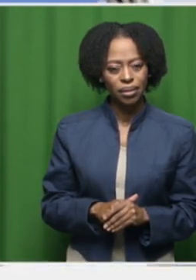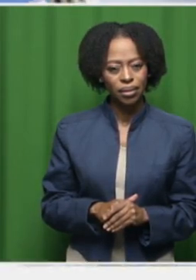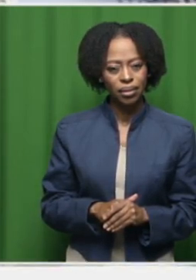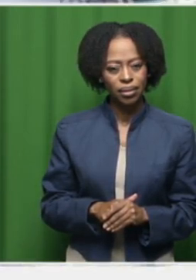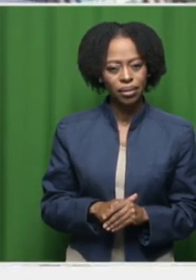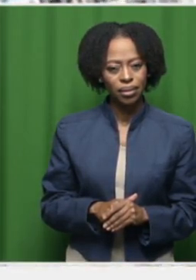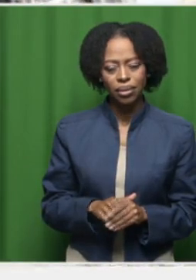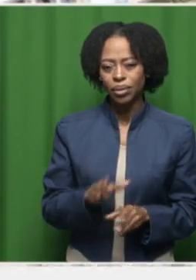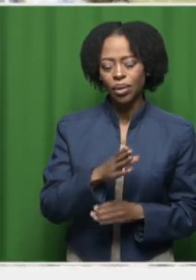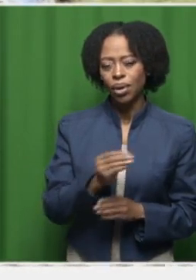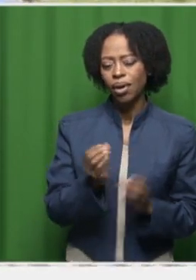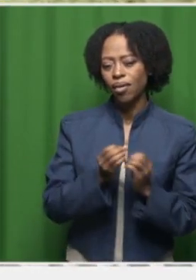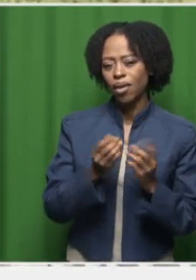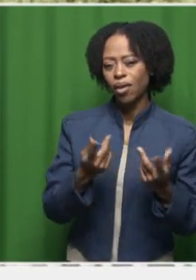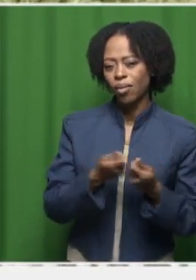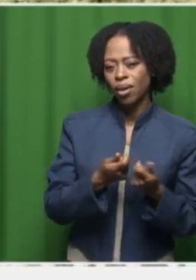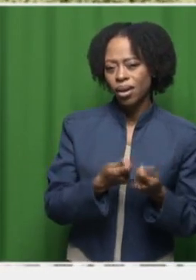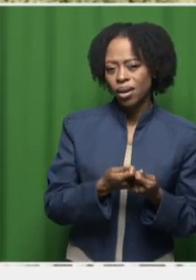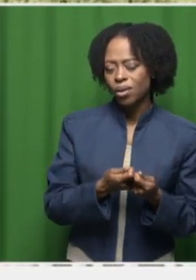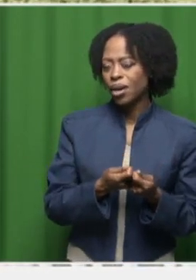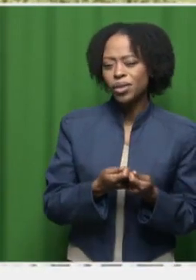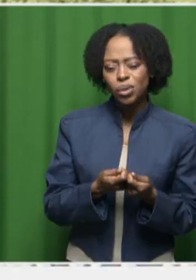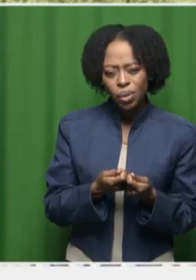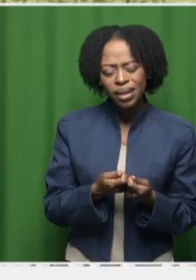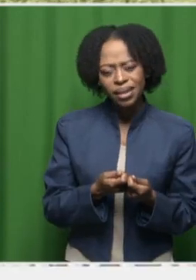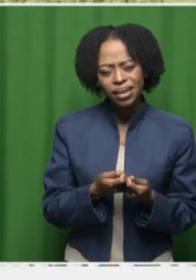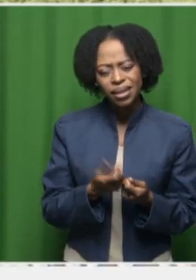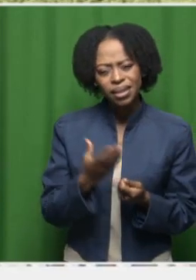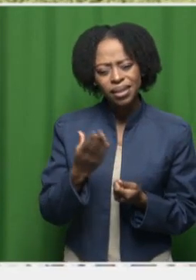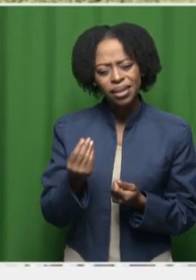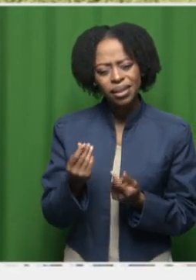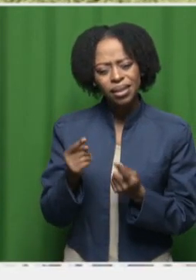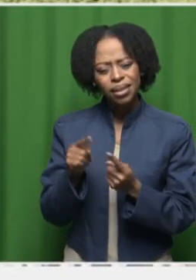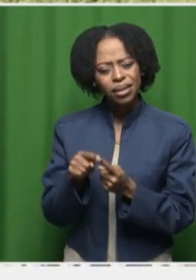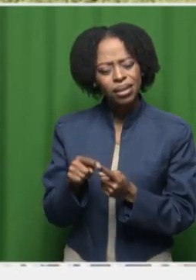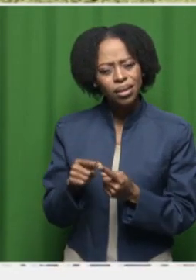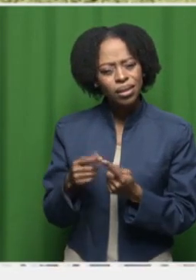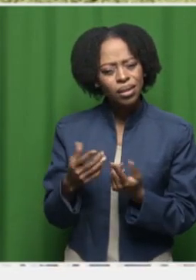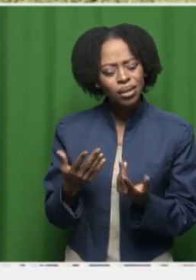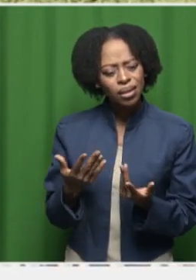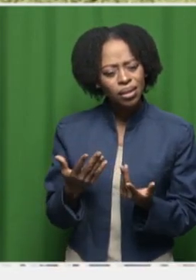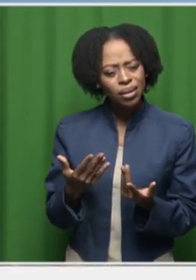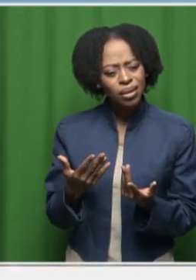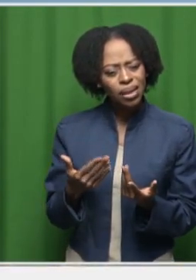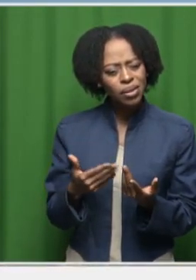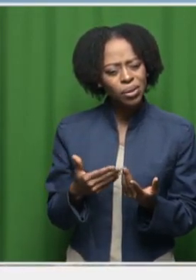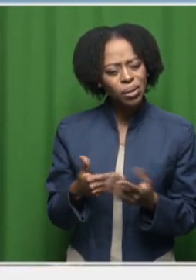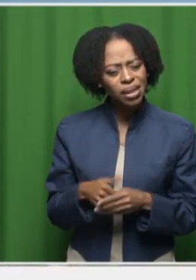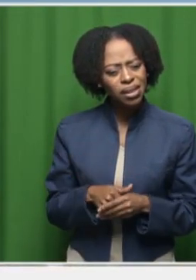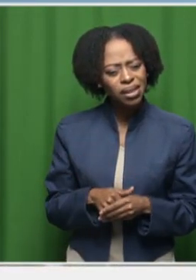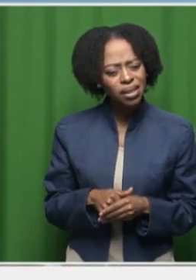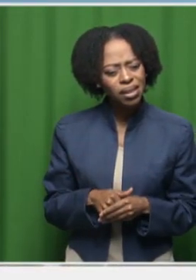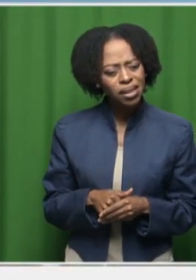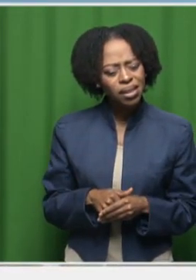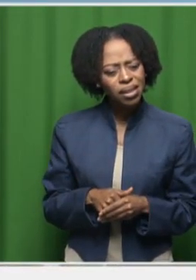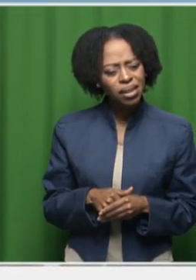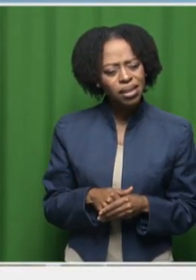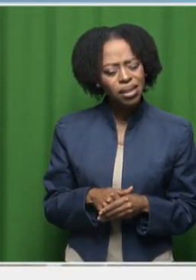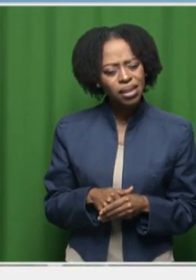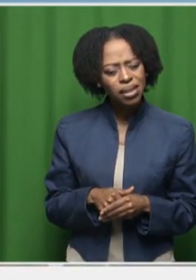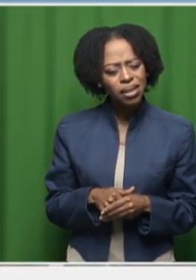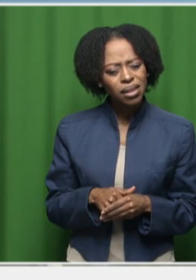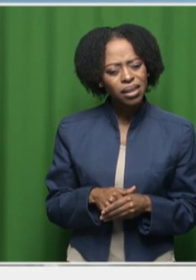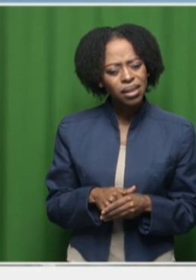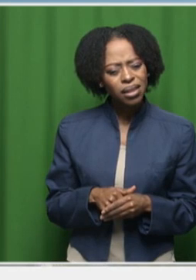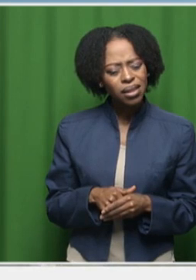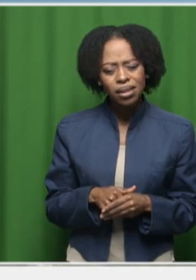is necessary, and if it means taking the president to the Crown Court, then definitely we do that. As I